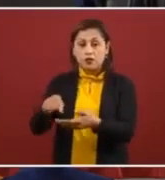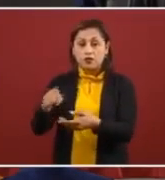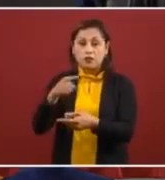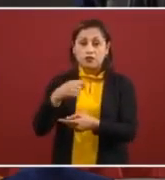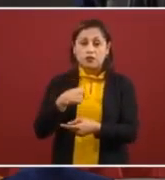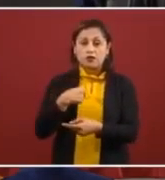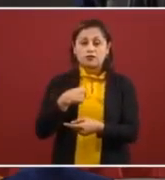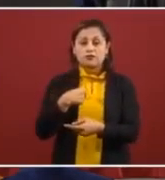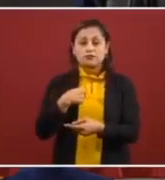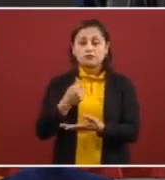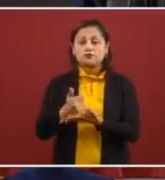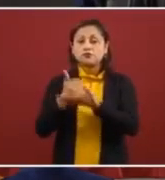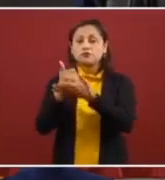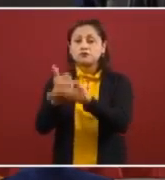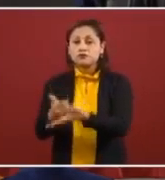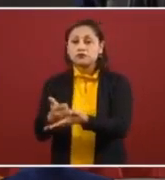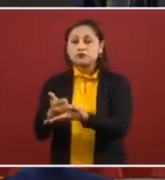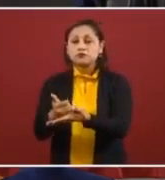good.